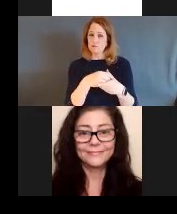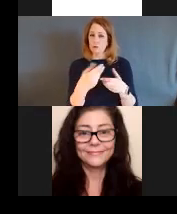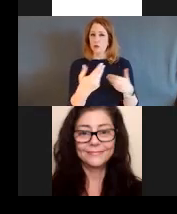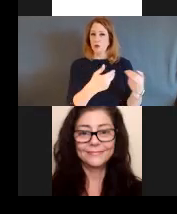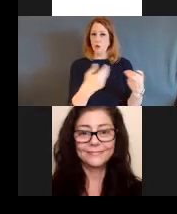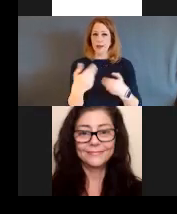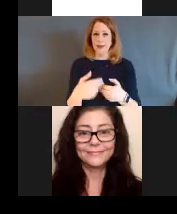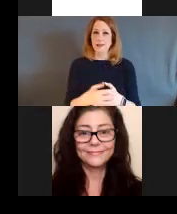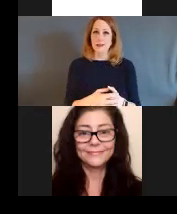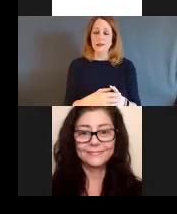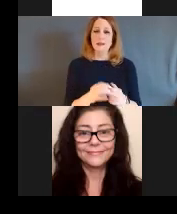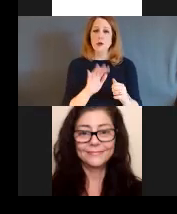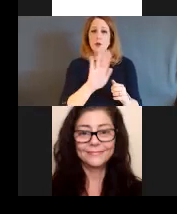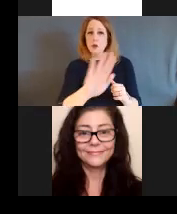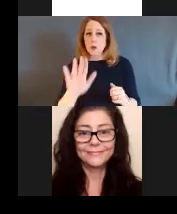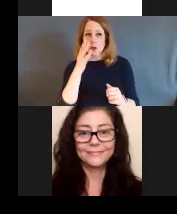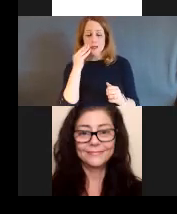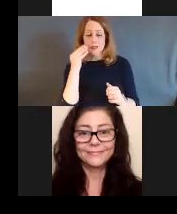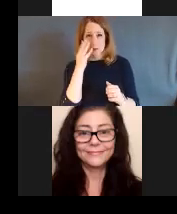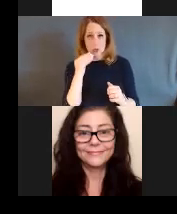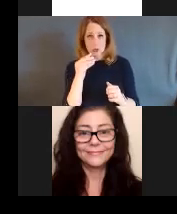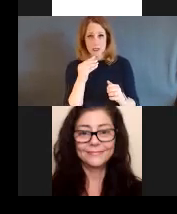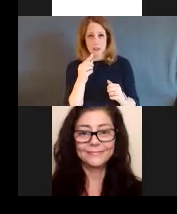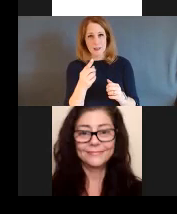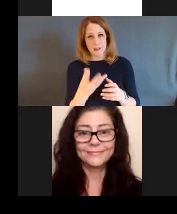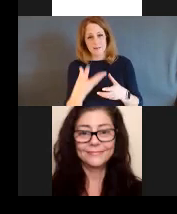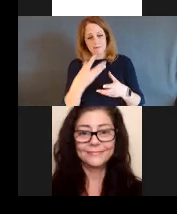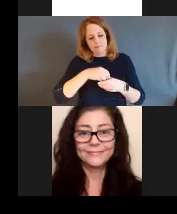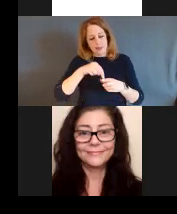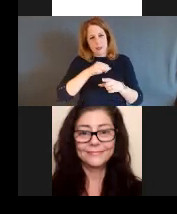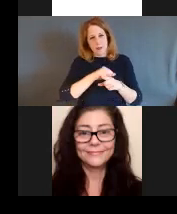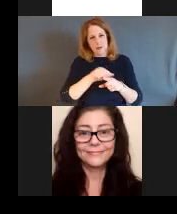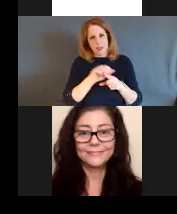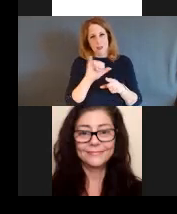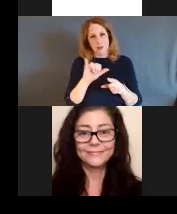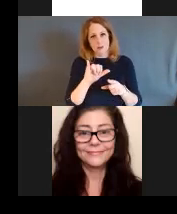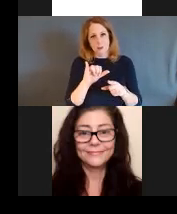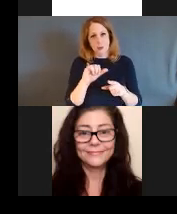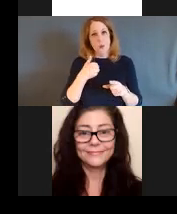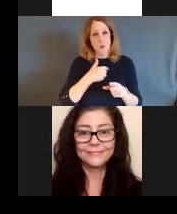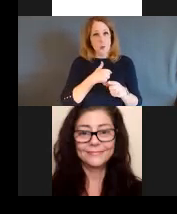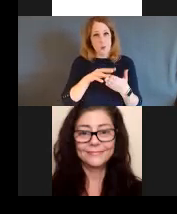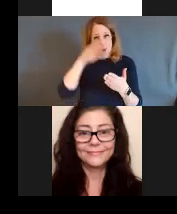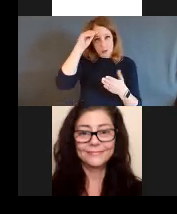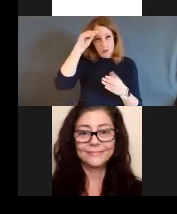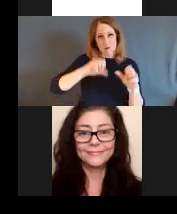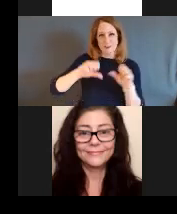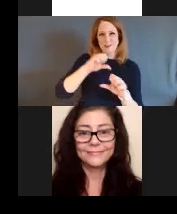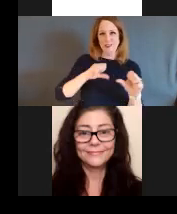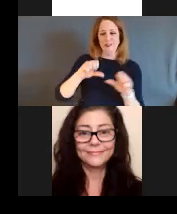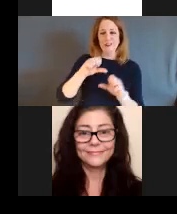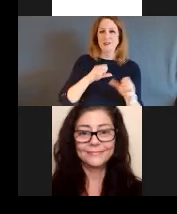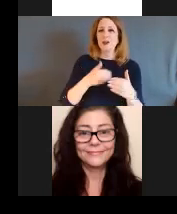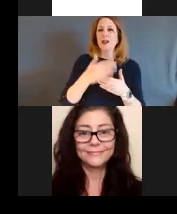are all bringing your experience to this training as well, and we want to learn from each other. So throughout the next 2